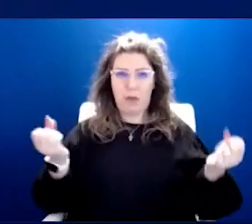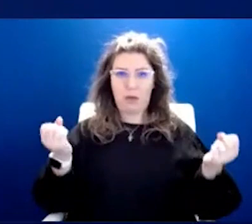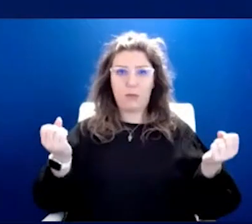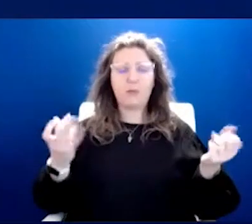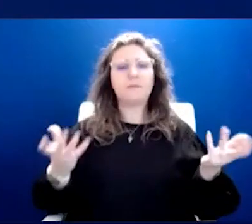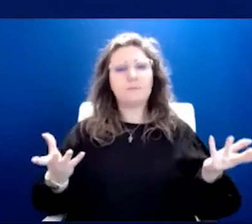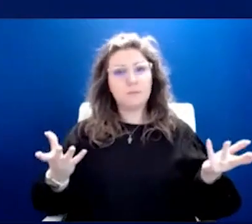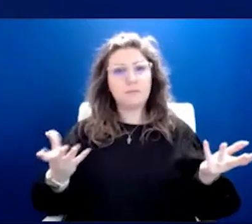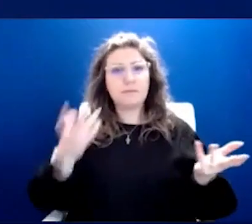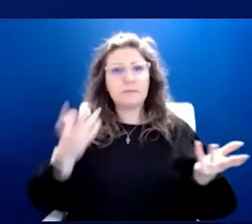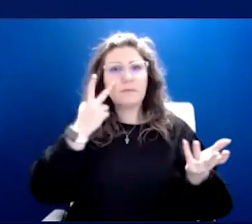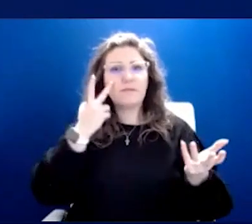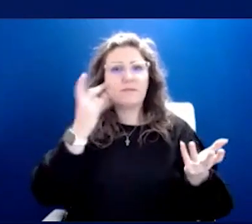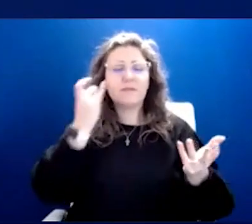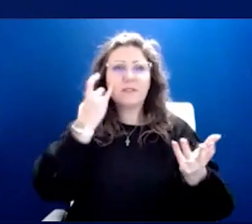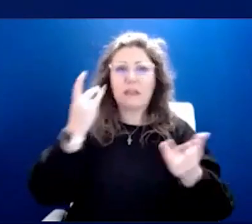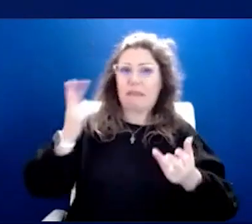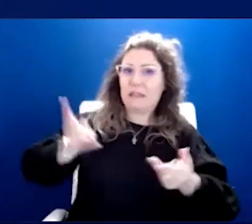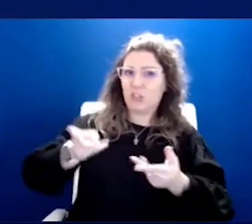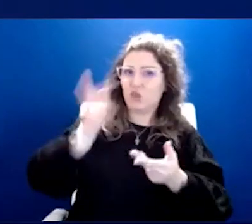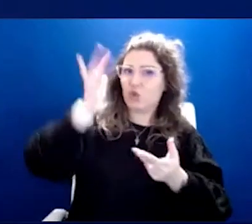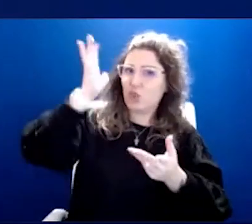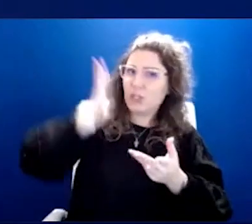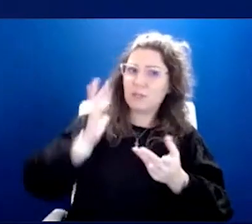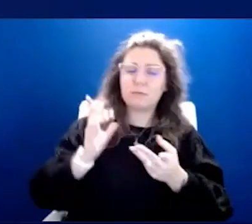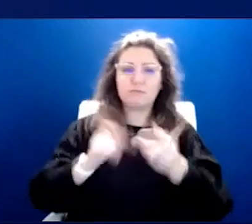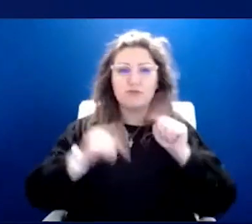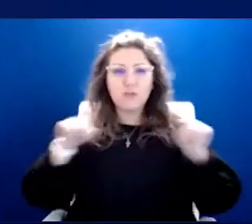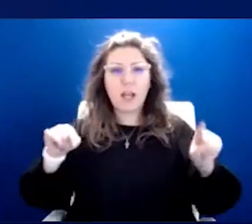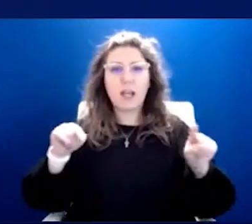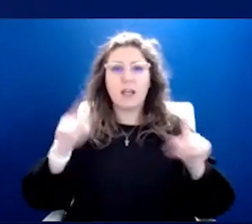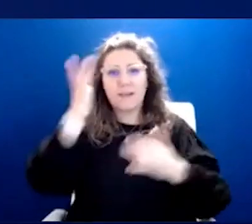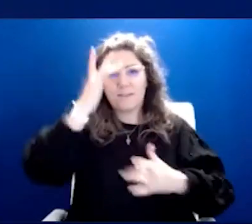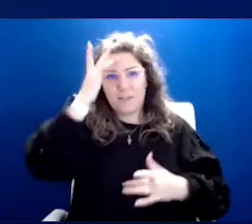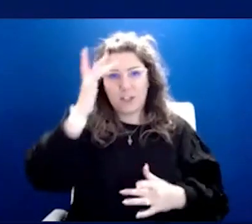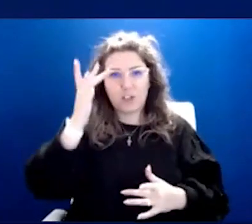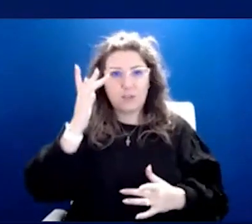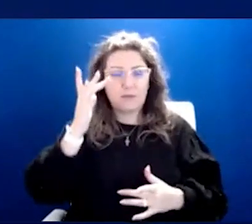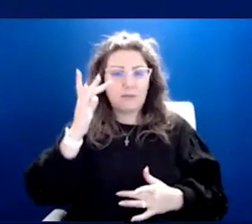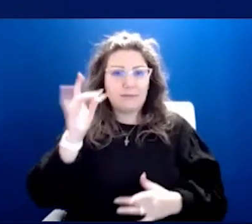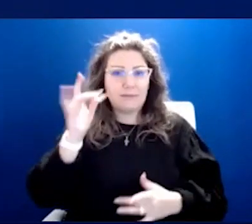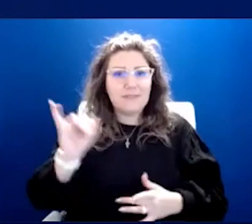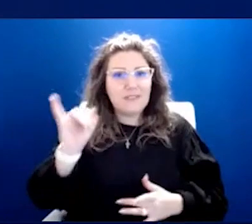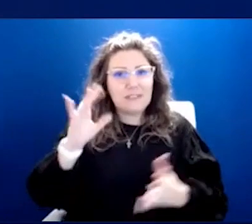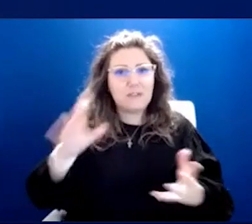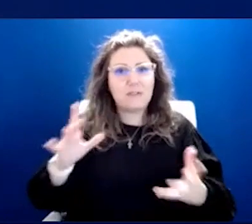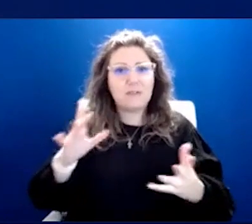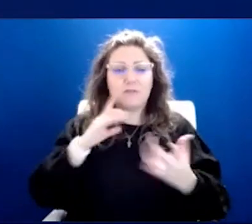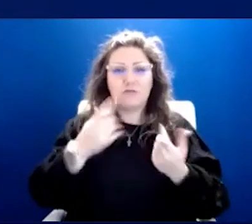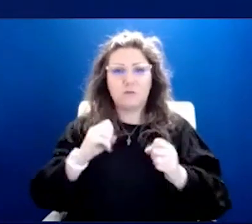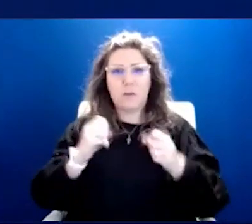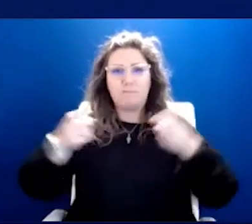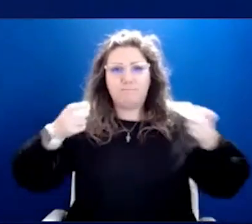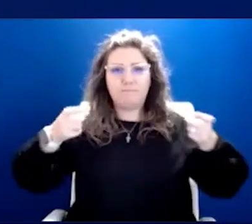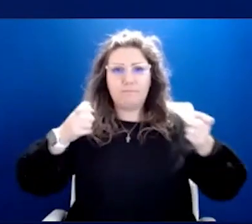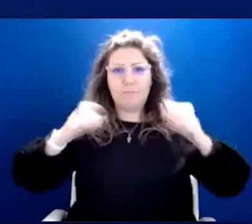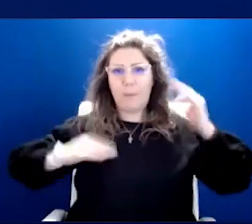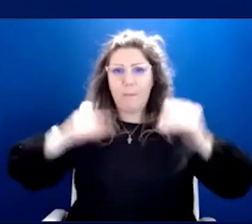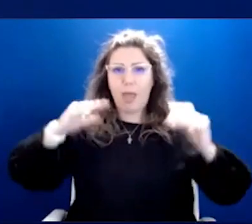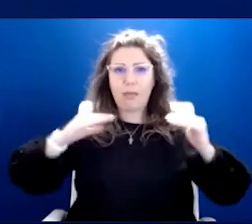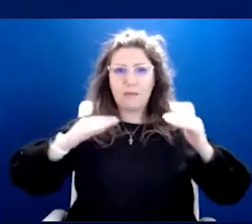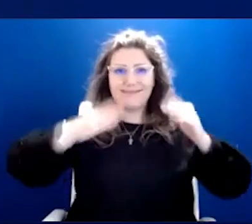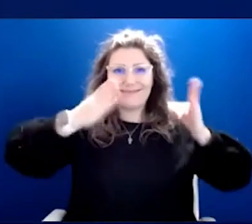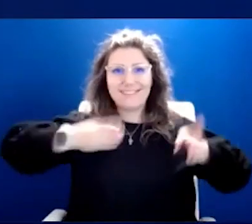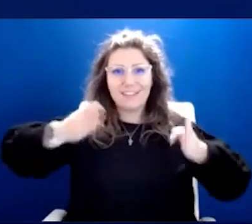history of public health and the different infectious diseases that it's trying to control, you want to balance individual freedoms with